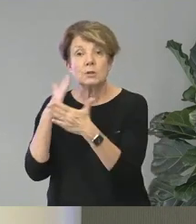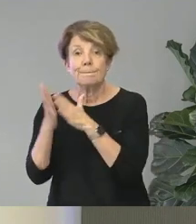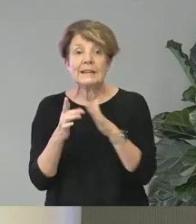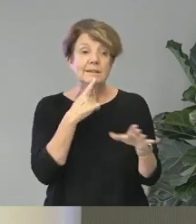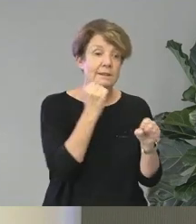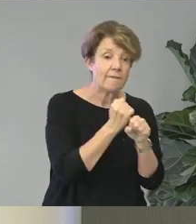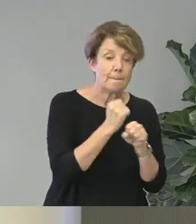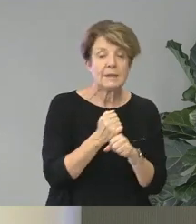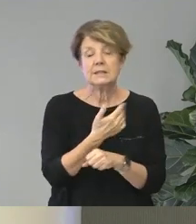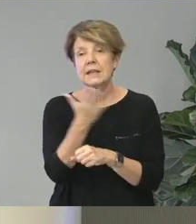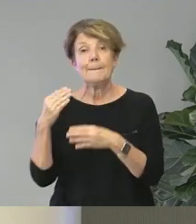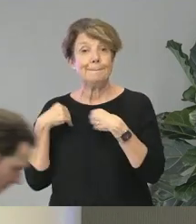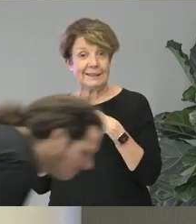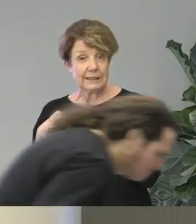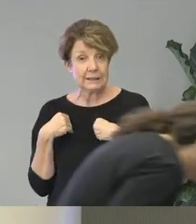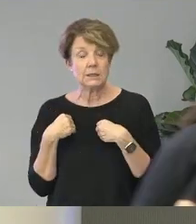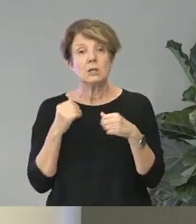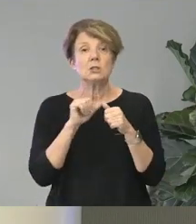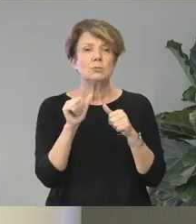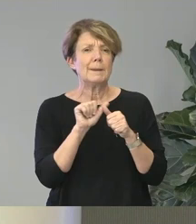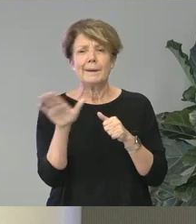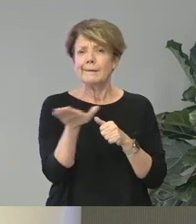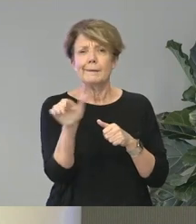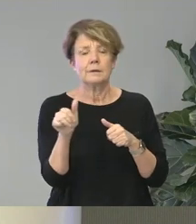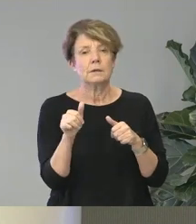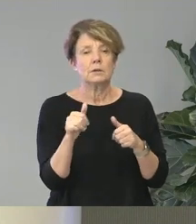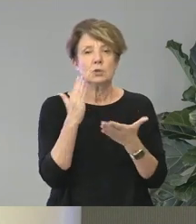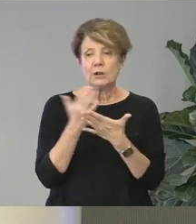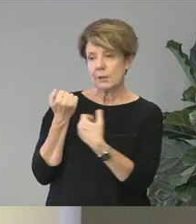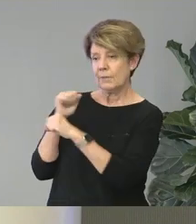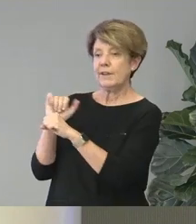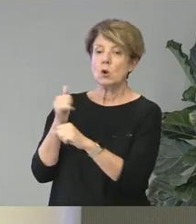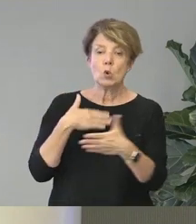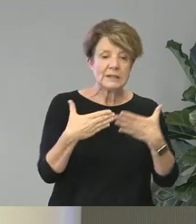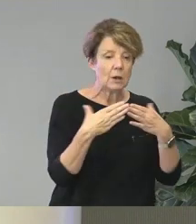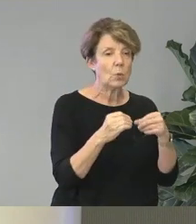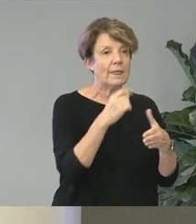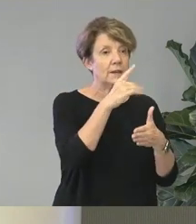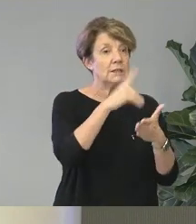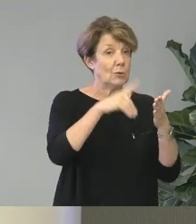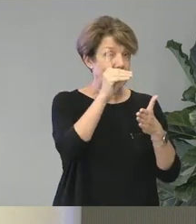and businesses in particular to be better equipped to prevent and or deal with discrimination.